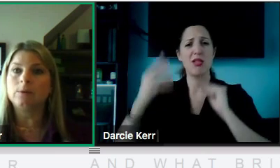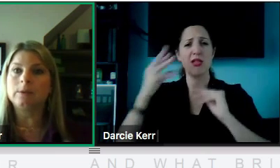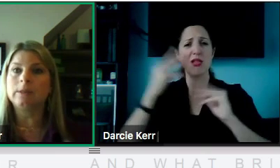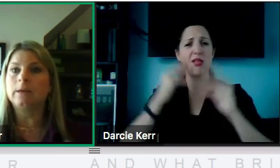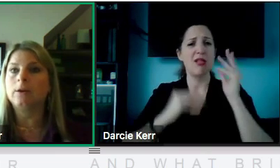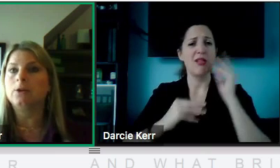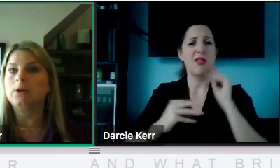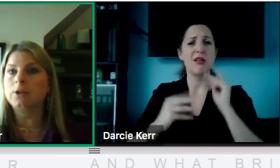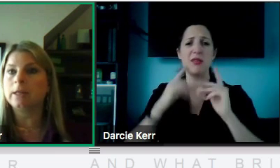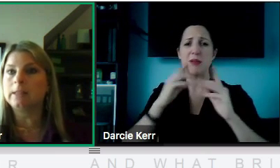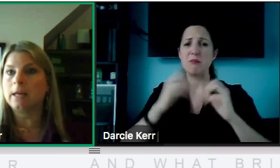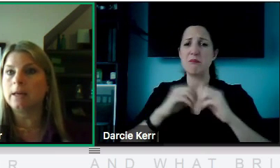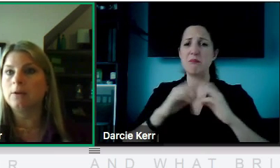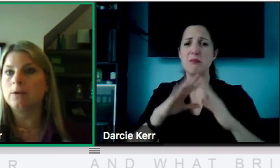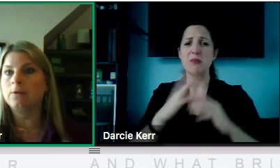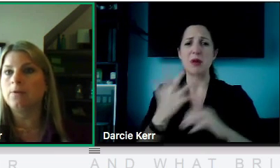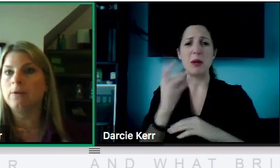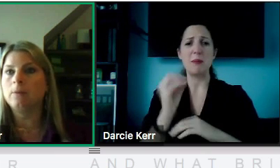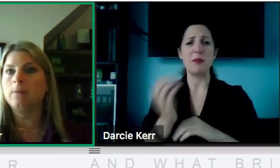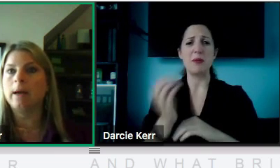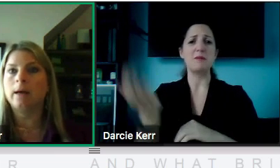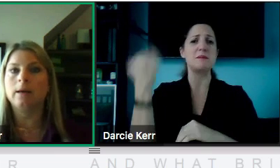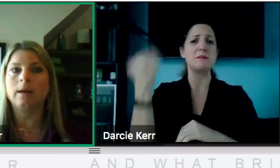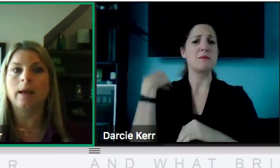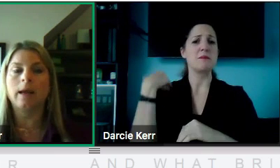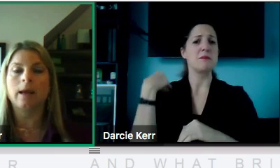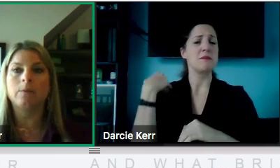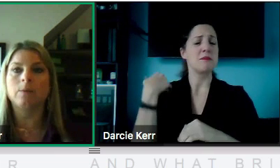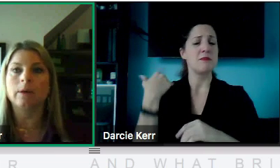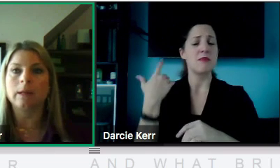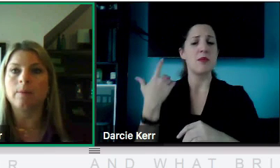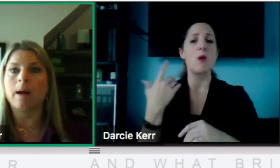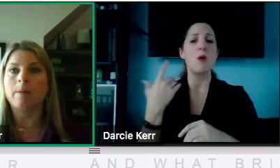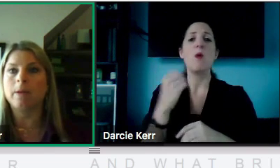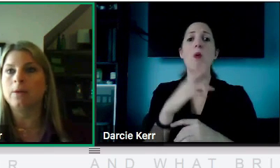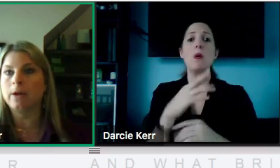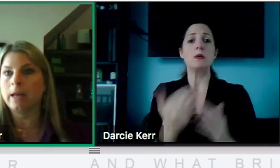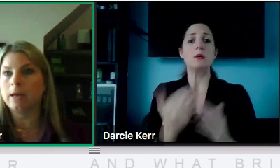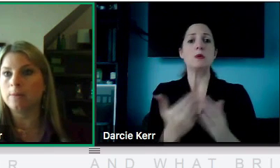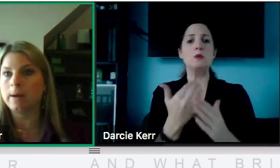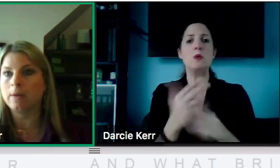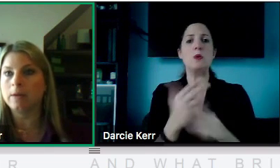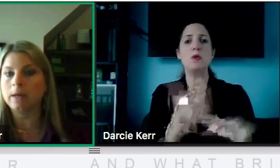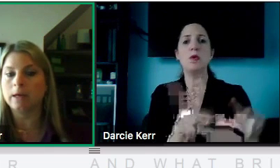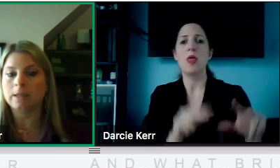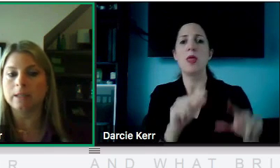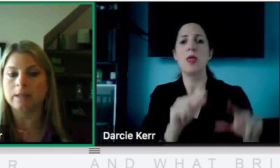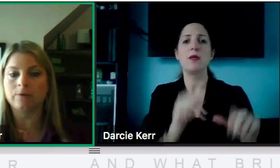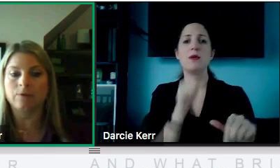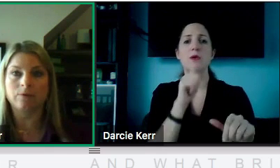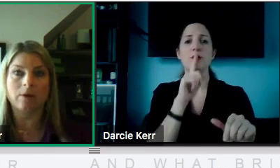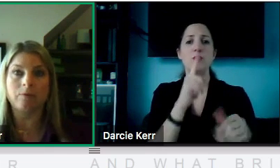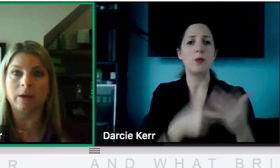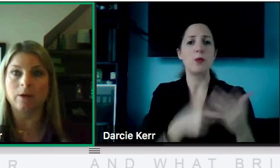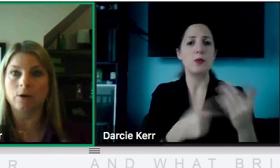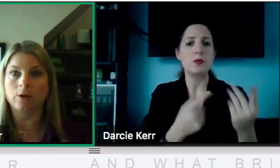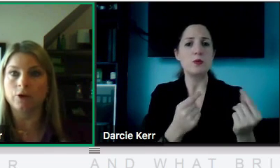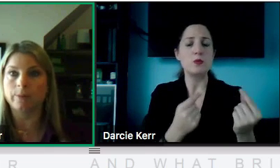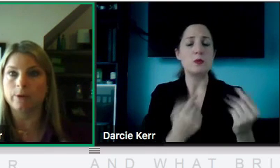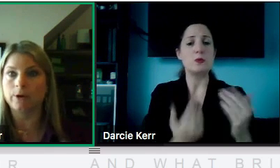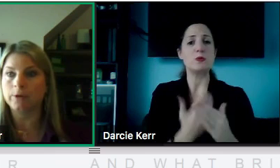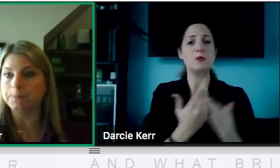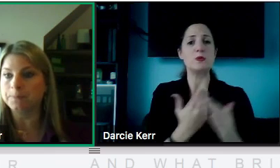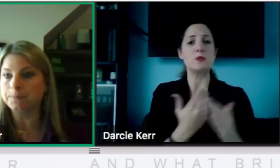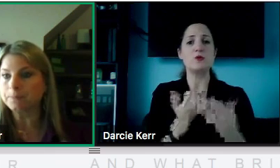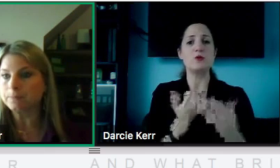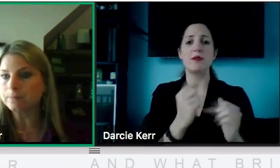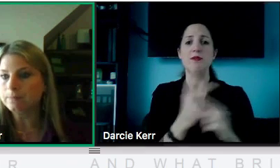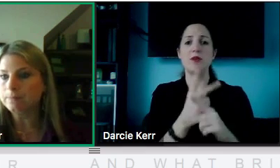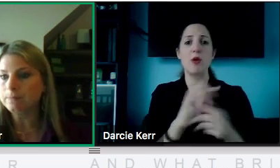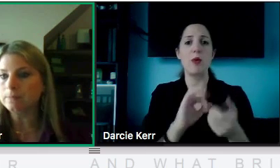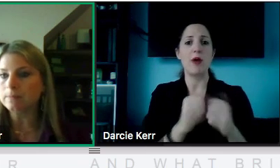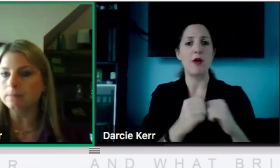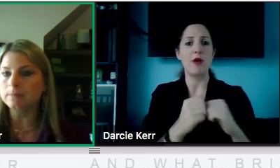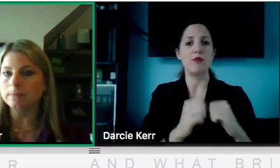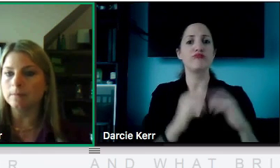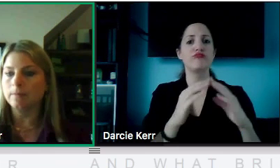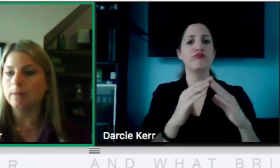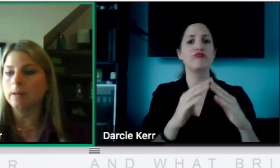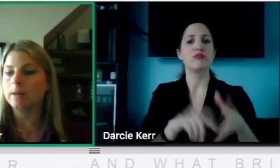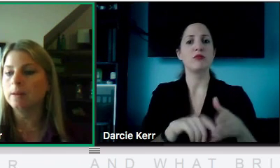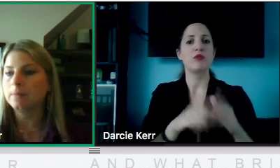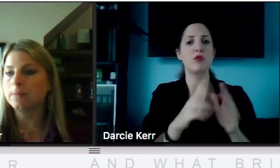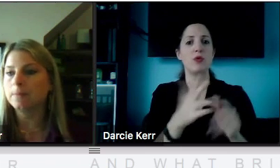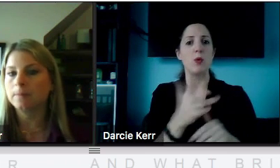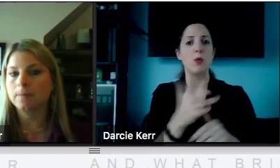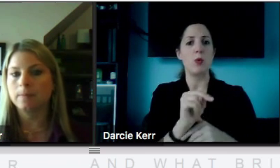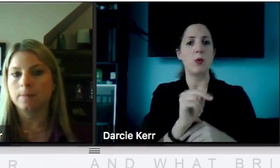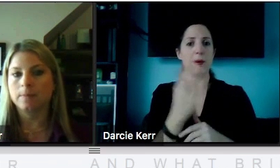cases, and those that are just getting their feet wet and really wrapping their head around the idea of being an entrepreneur.